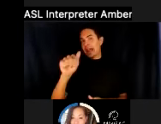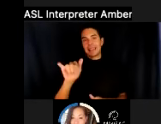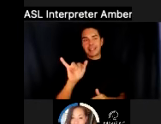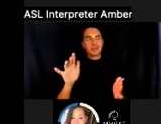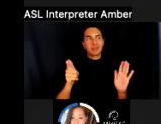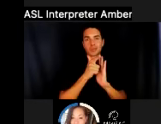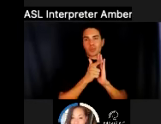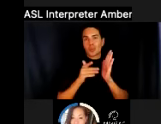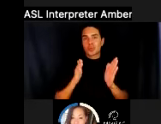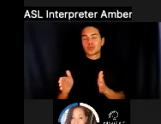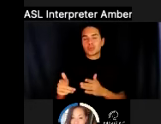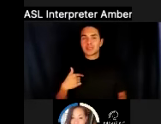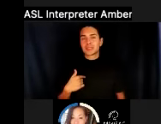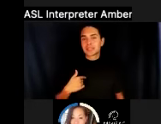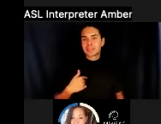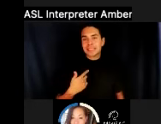so